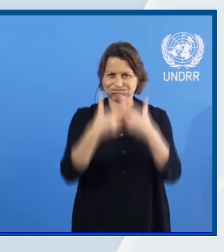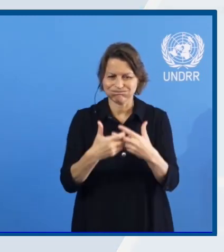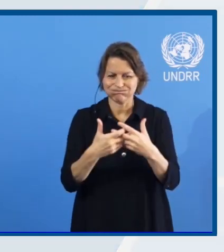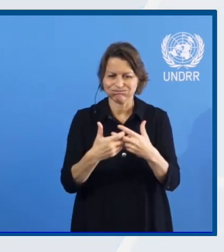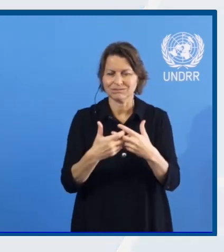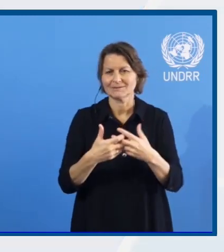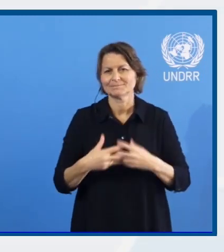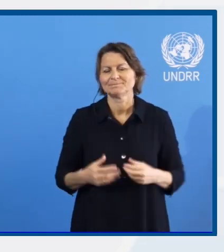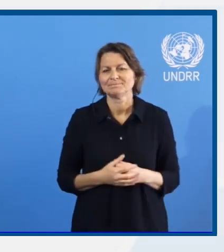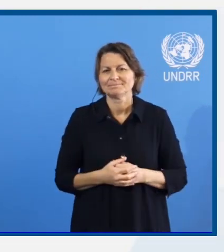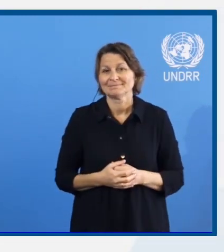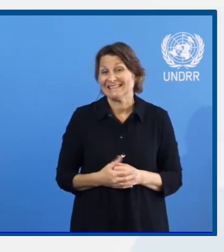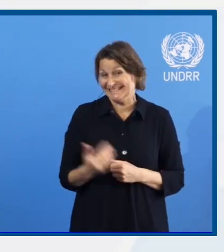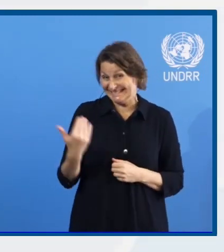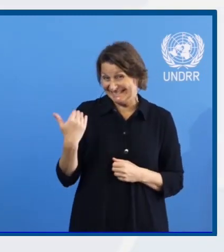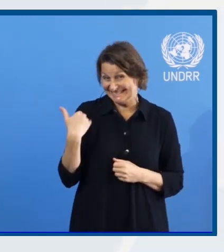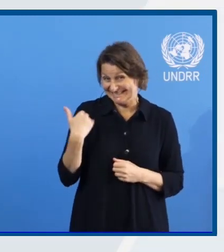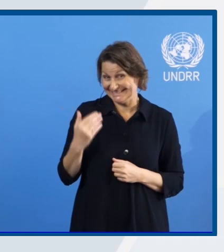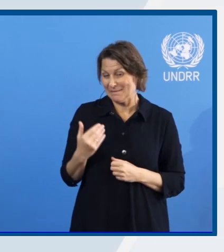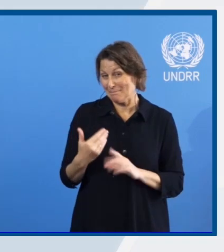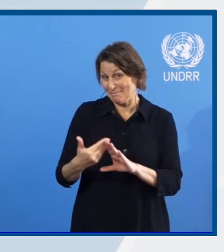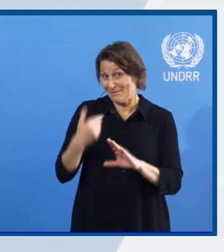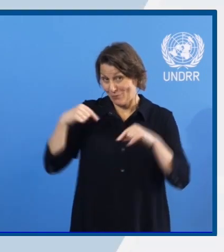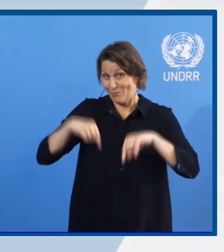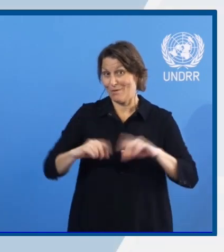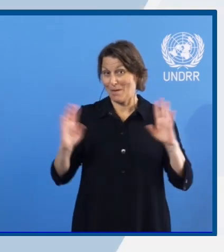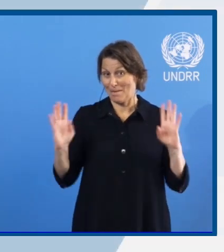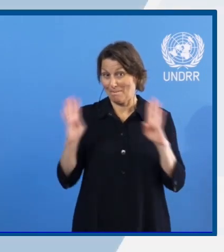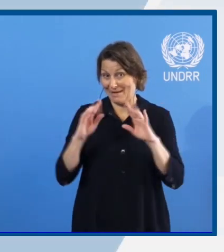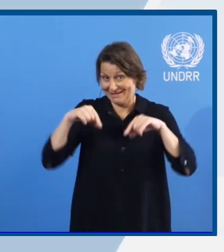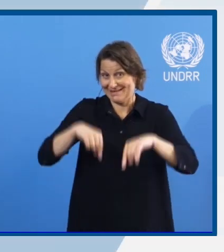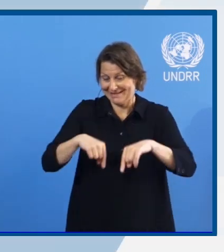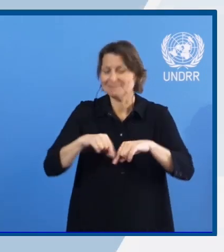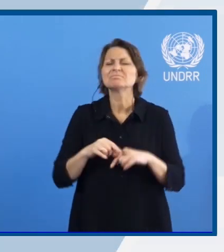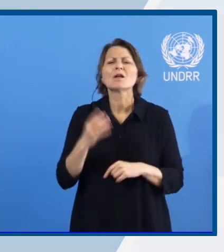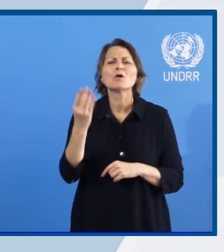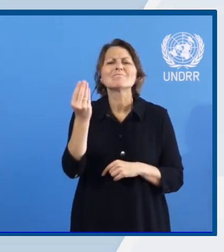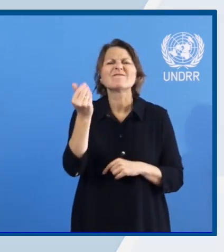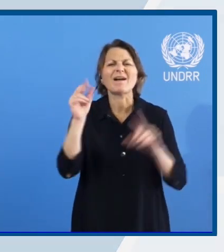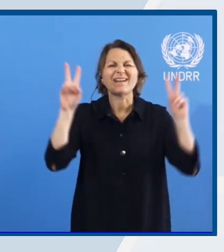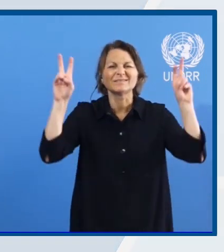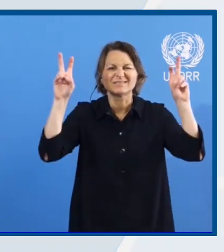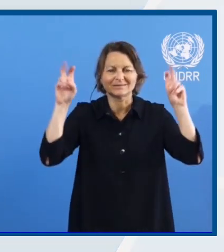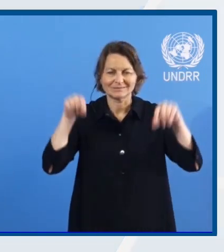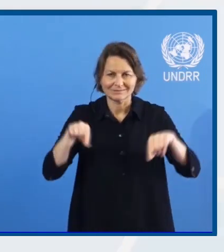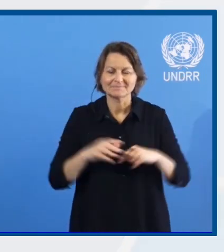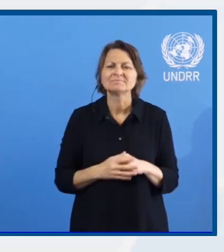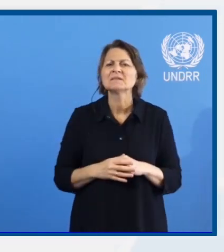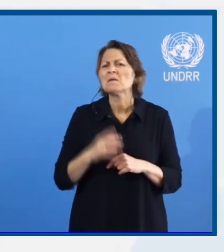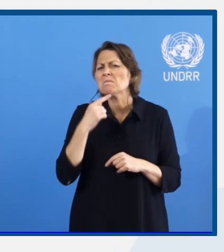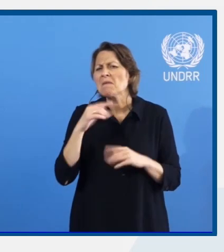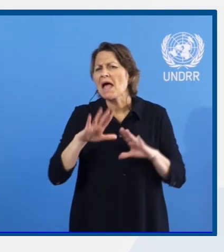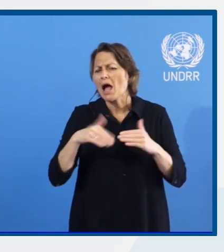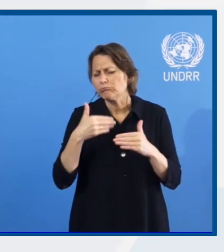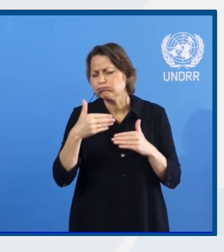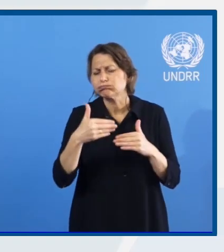I was just attending the previous session that was on financing for resilience building, and clearly